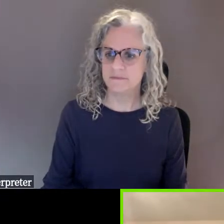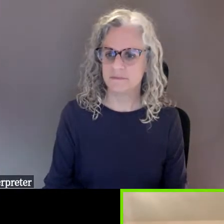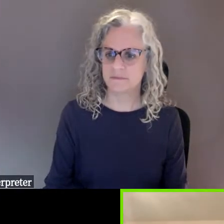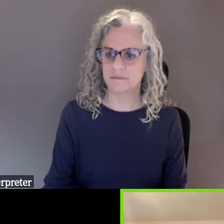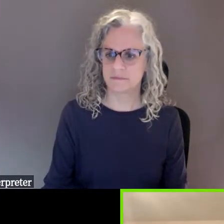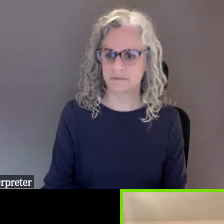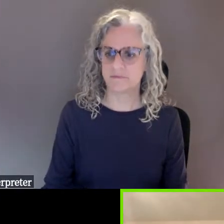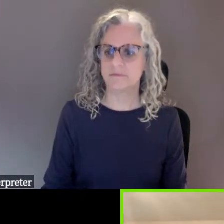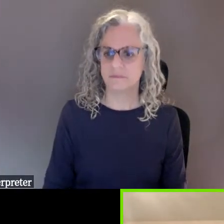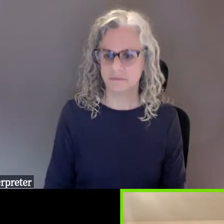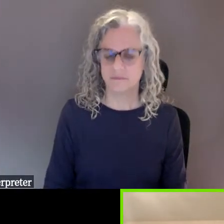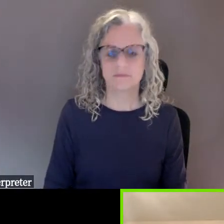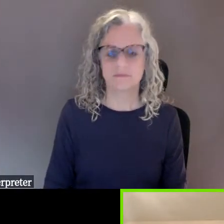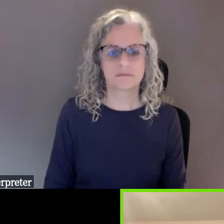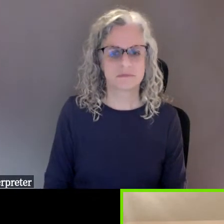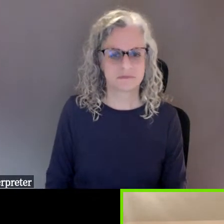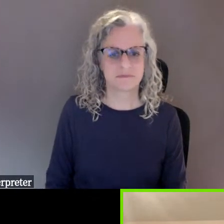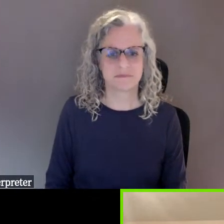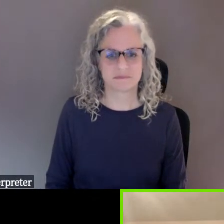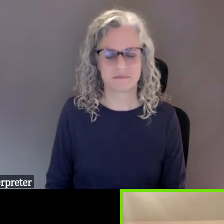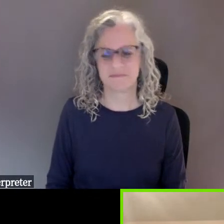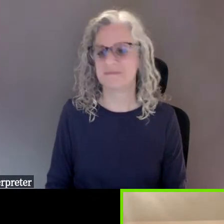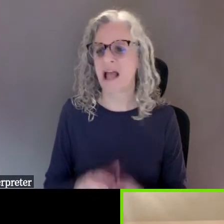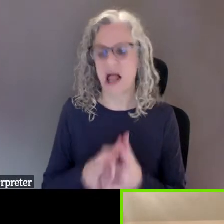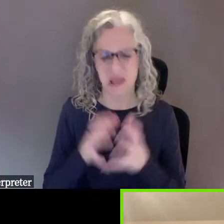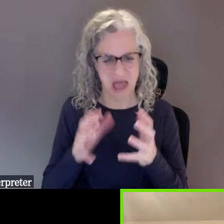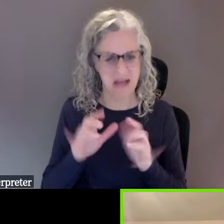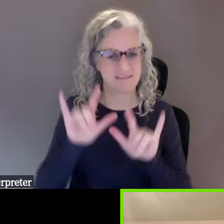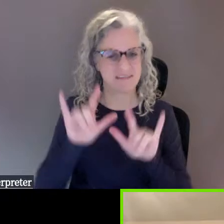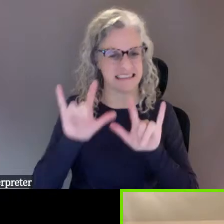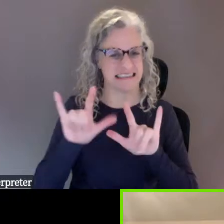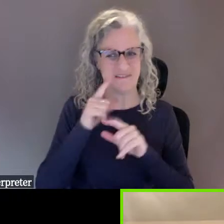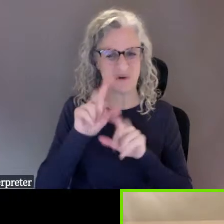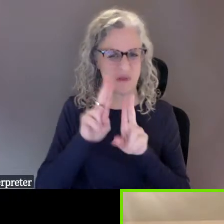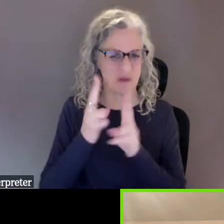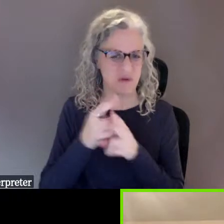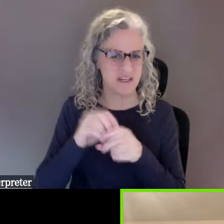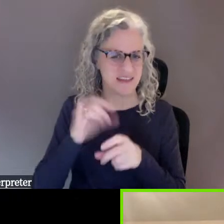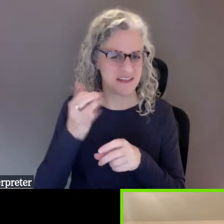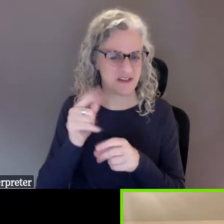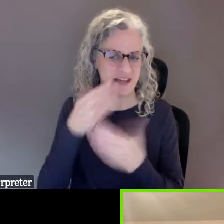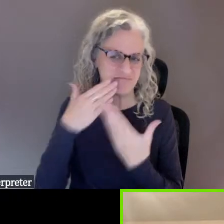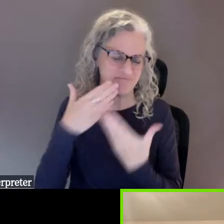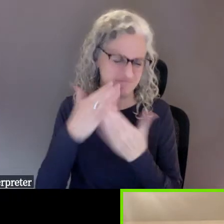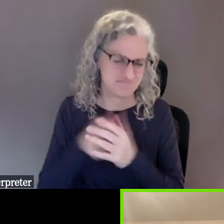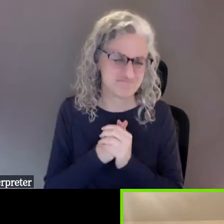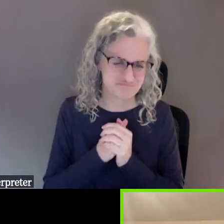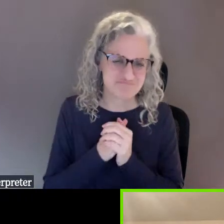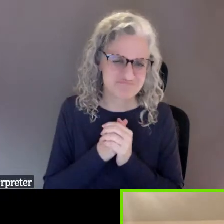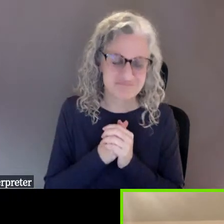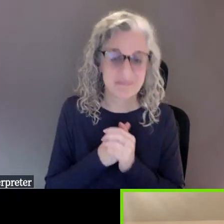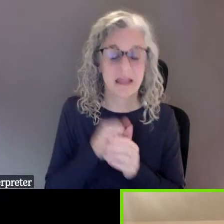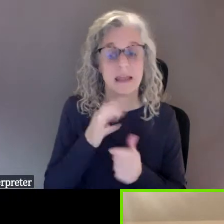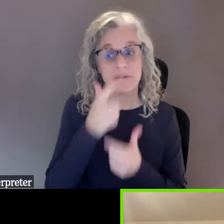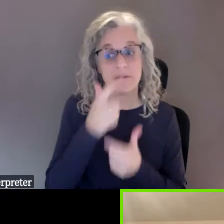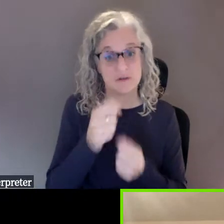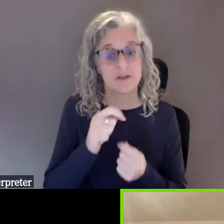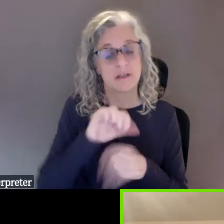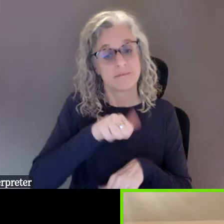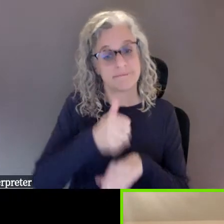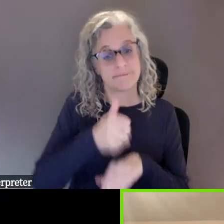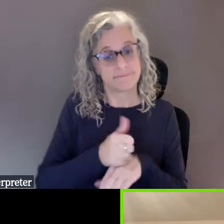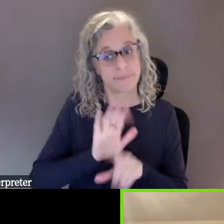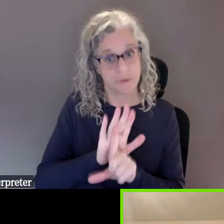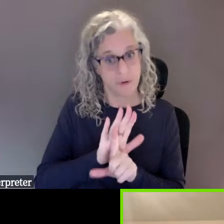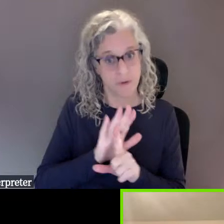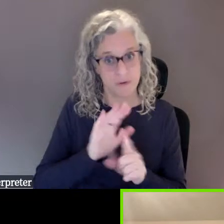Yes, appreciate all of the union love in the chat. We really, really appreciate it. Okay, yeah, if you're interested in starting your own campaign, how